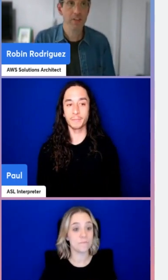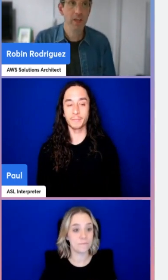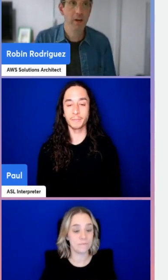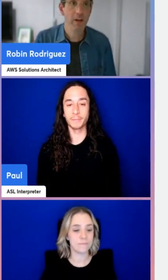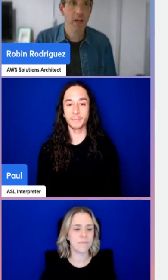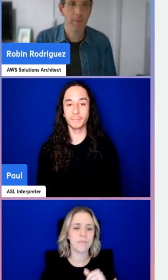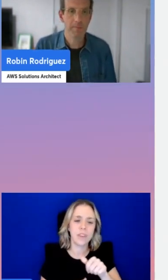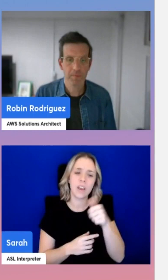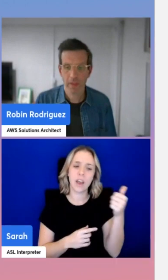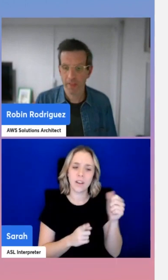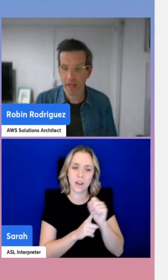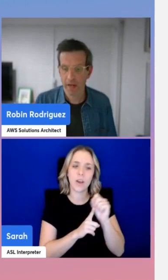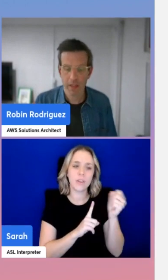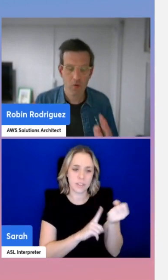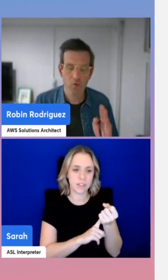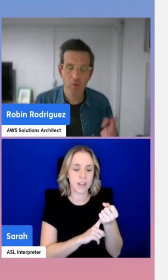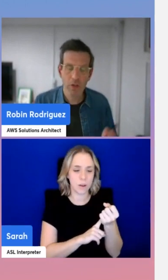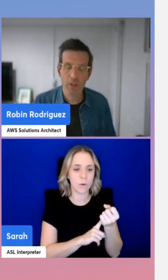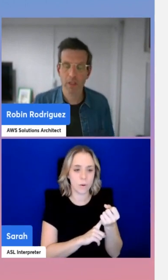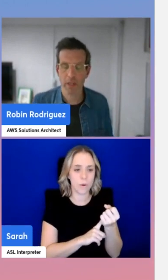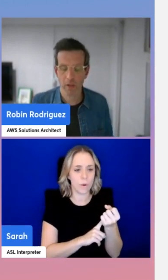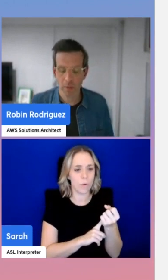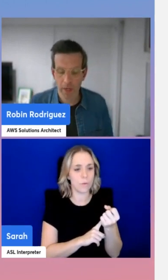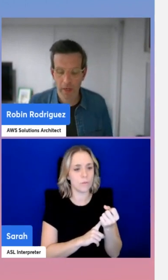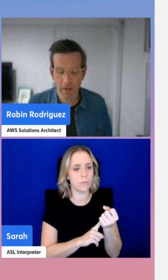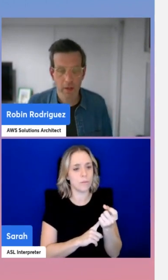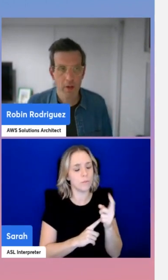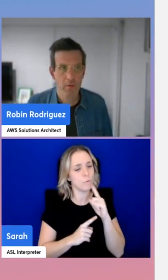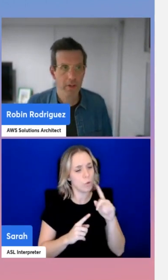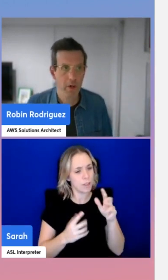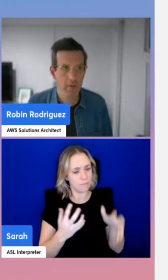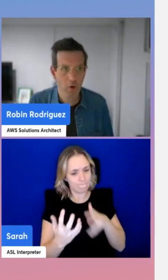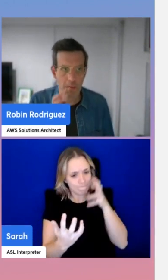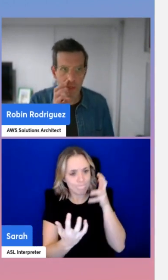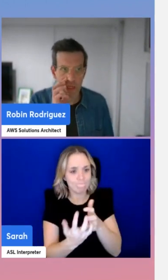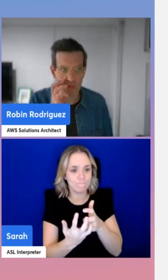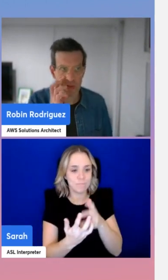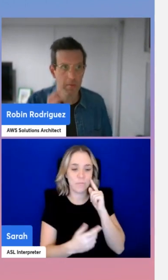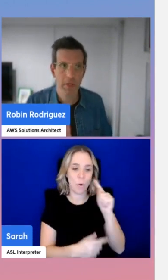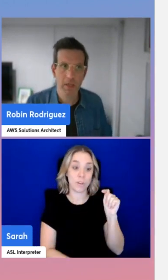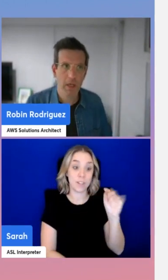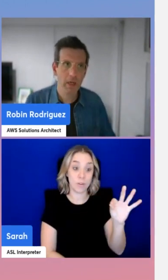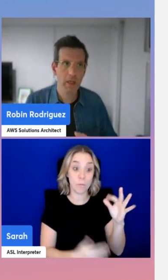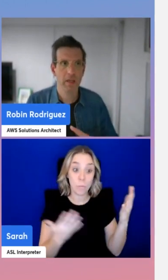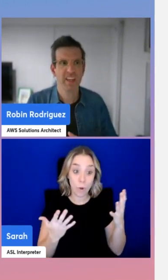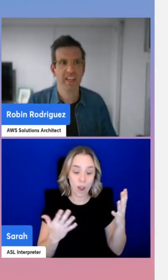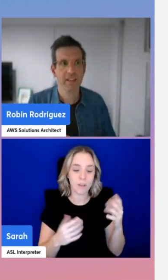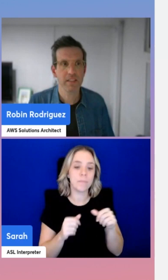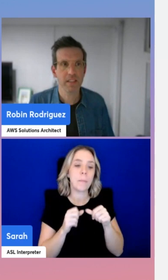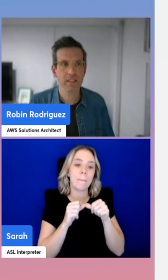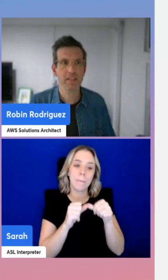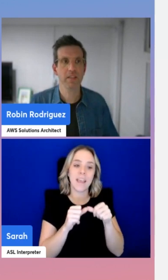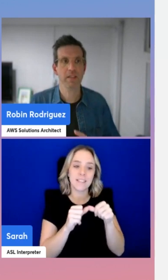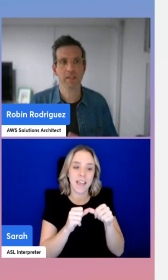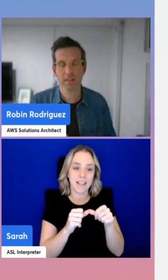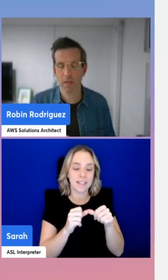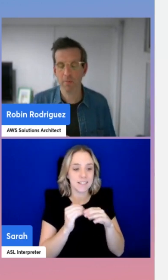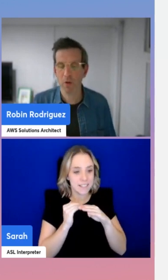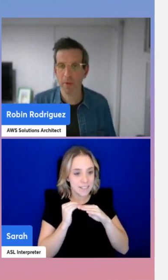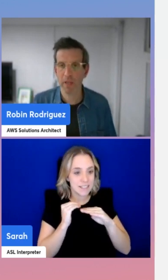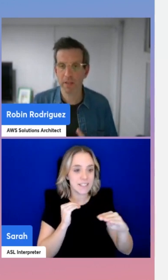another scenario that I think is really tailor-made for Terraform is maintaining